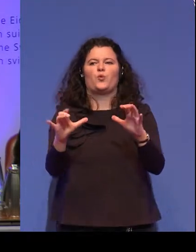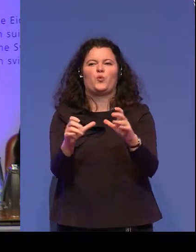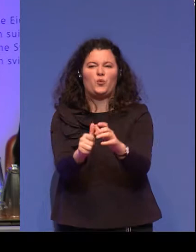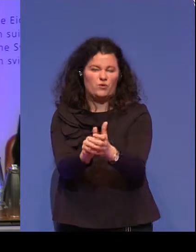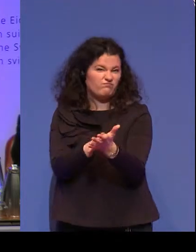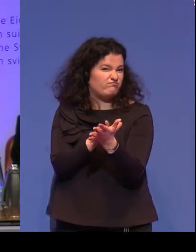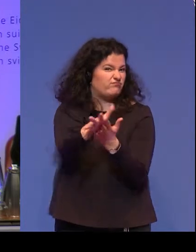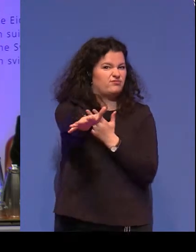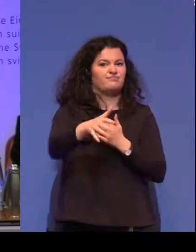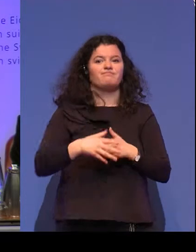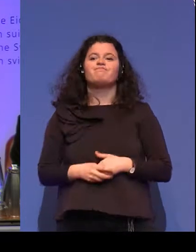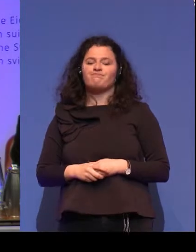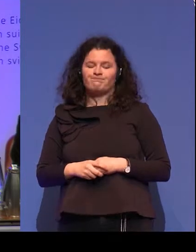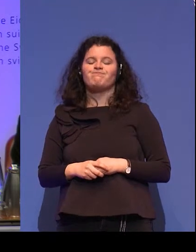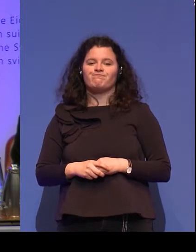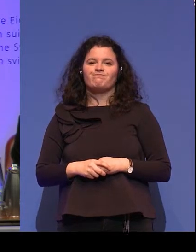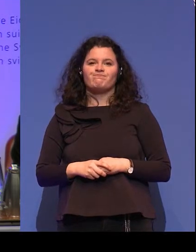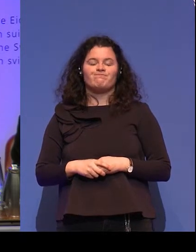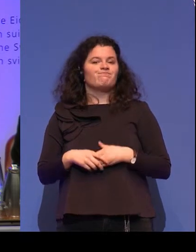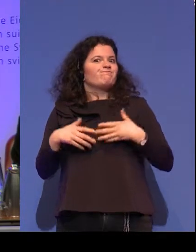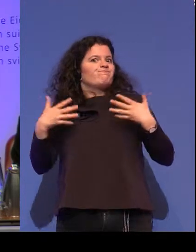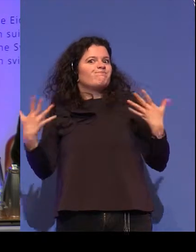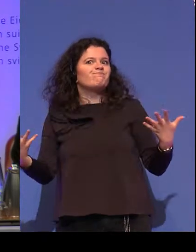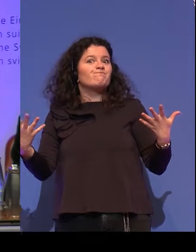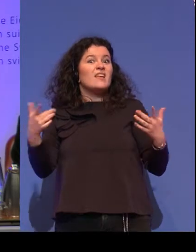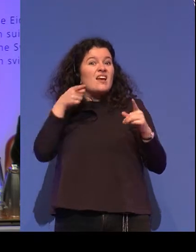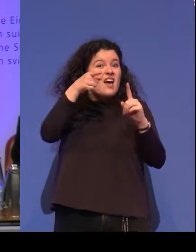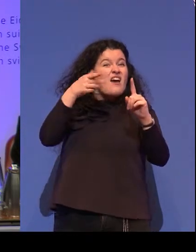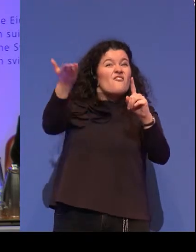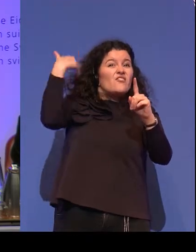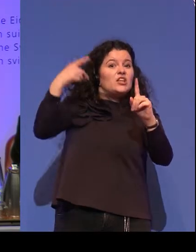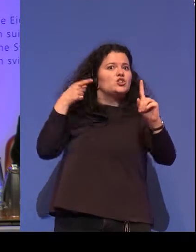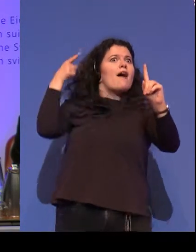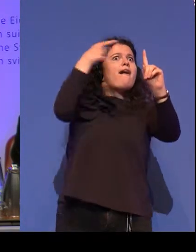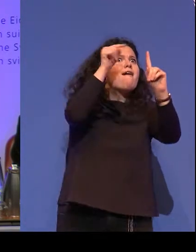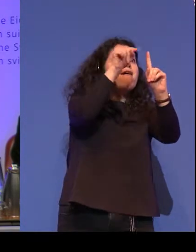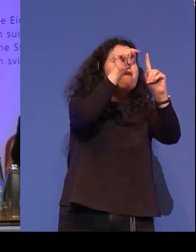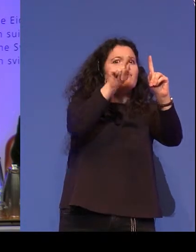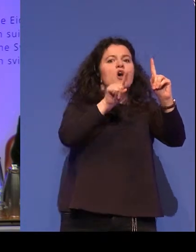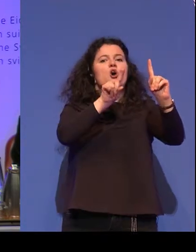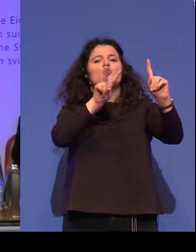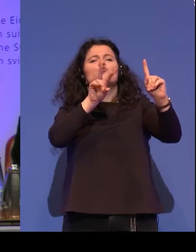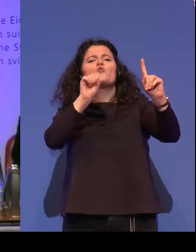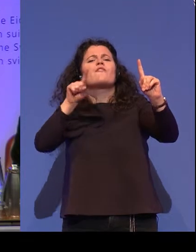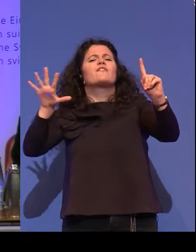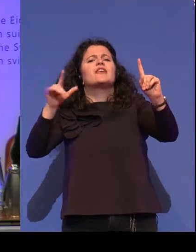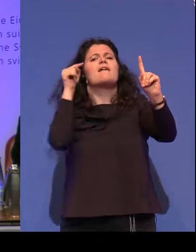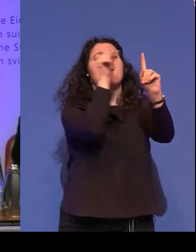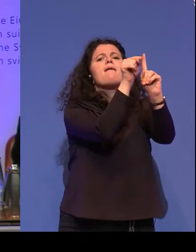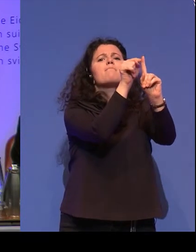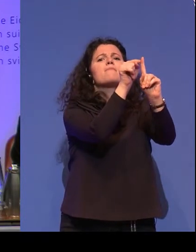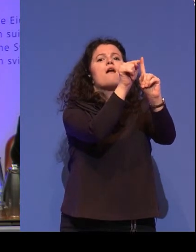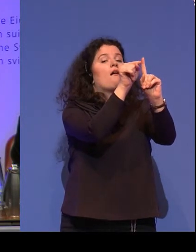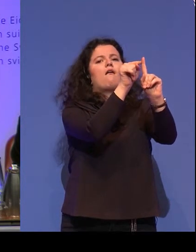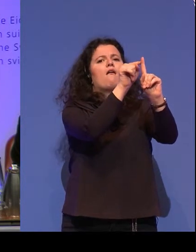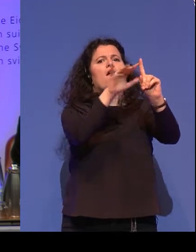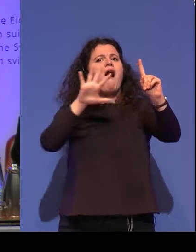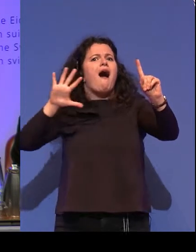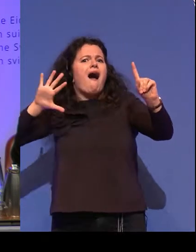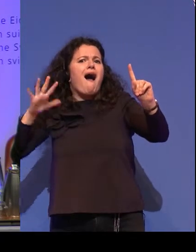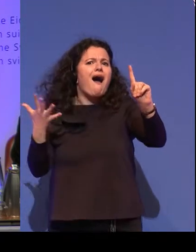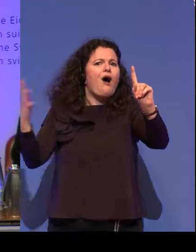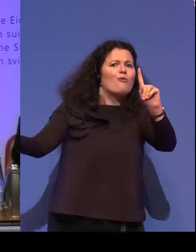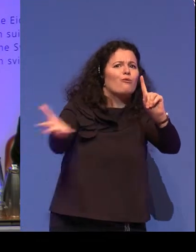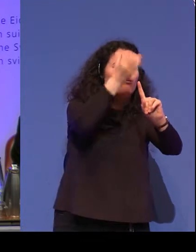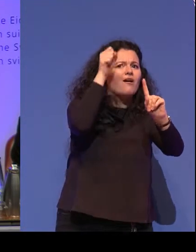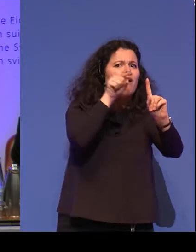very first point is that we cannot achieve the goals we set for ourselves in 2015 if we don't focus first on building